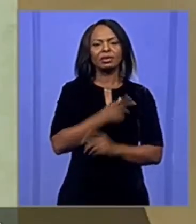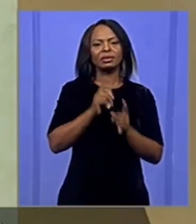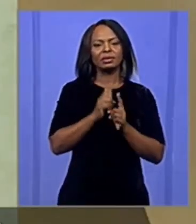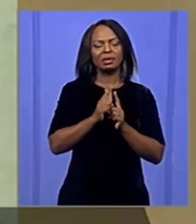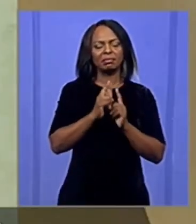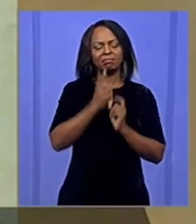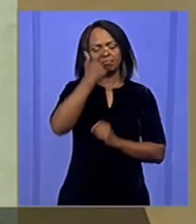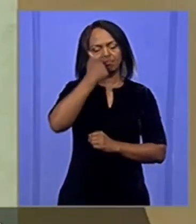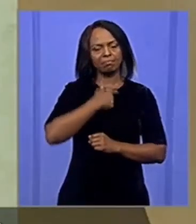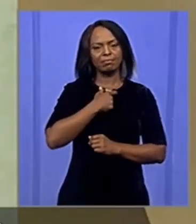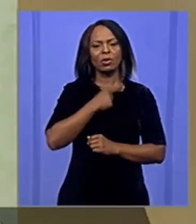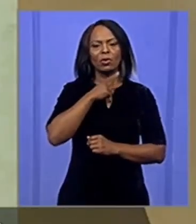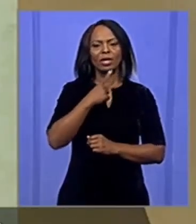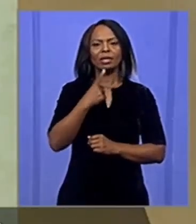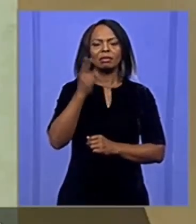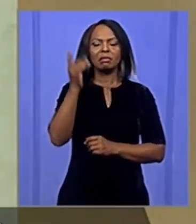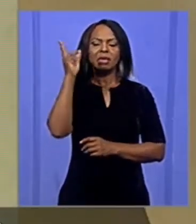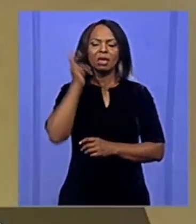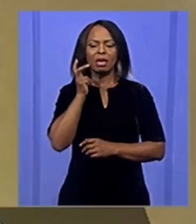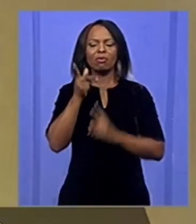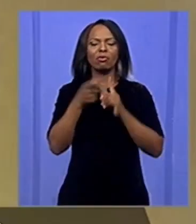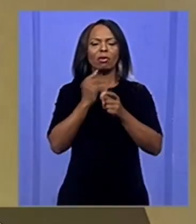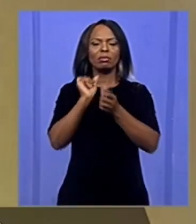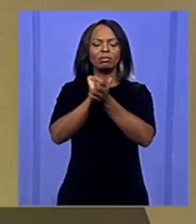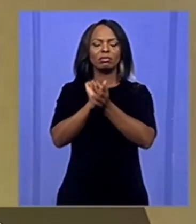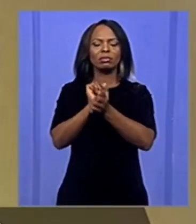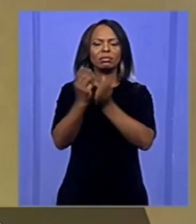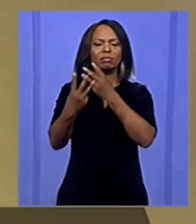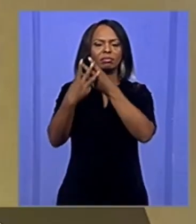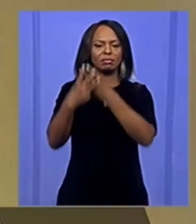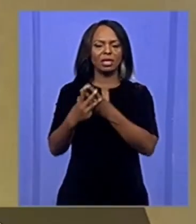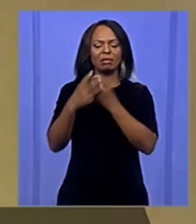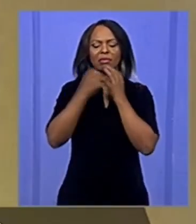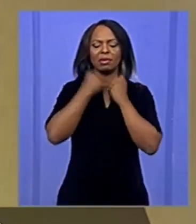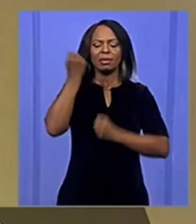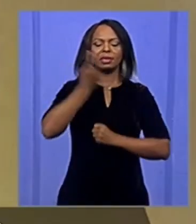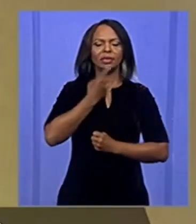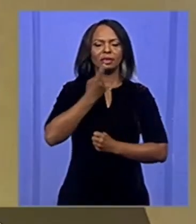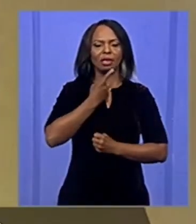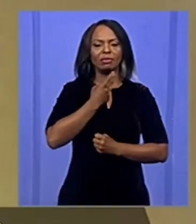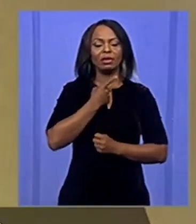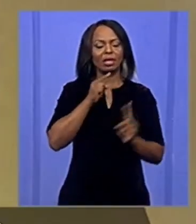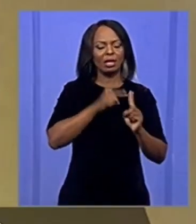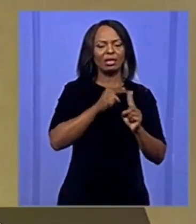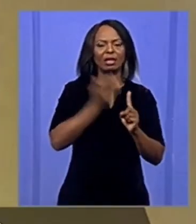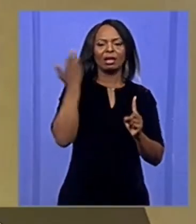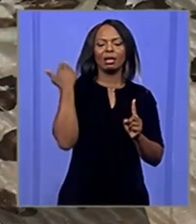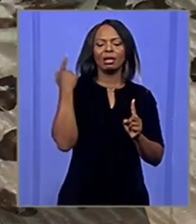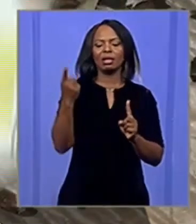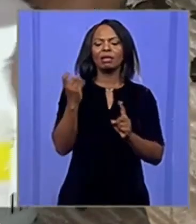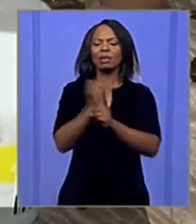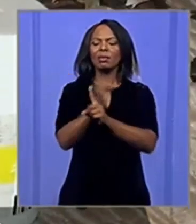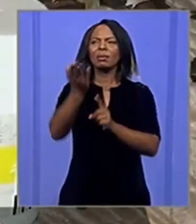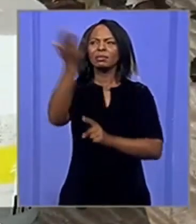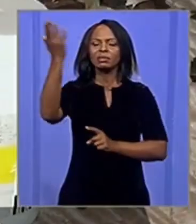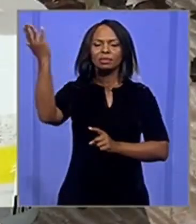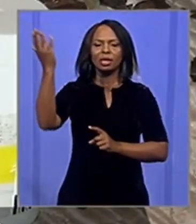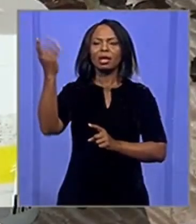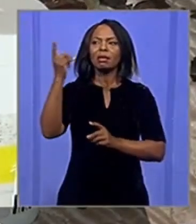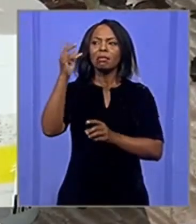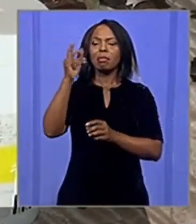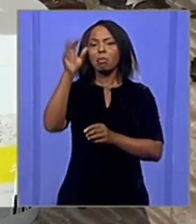ka ditatofatso tsa gore o ipoleile. Hendricks o ne a tshwarwa ke maphodisa ka tatofatso ya go tlhasela mongwe mme o ne a begwa a